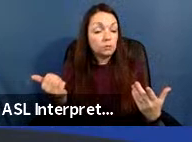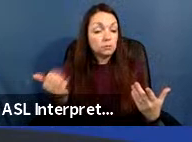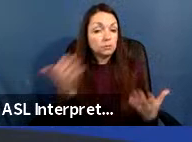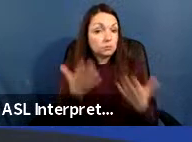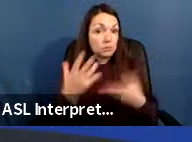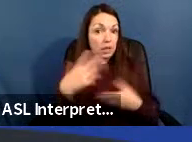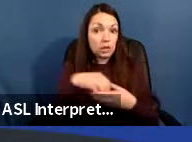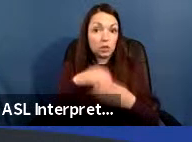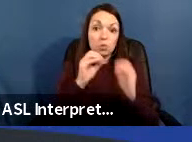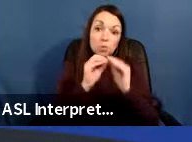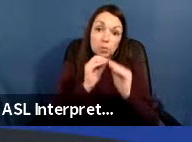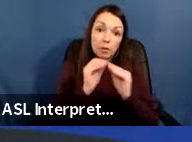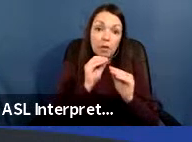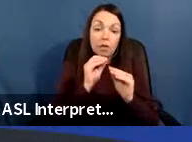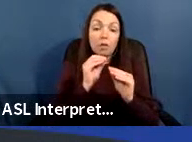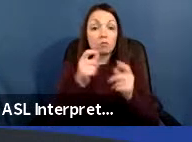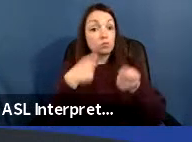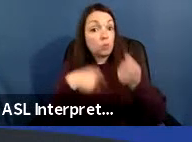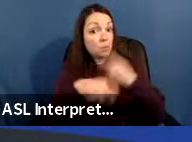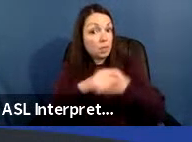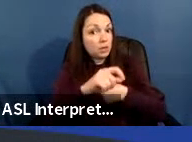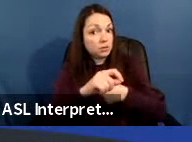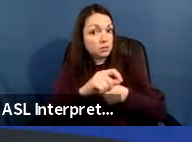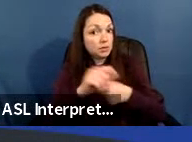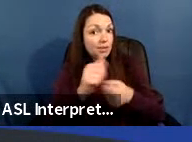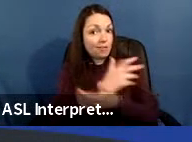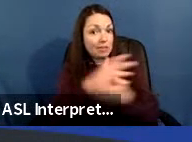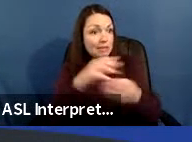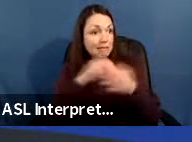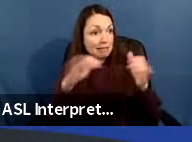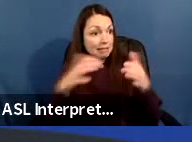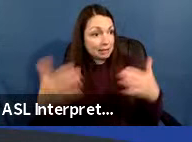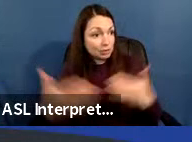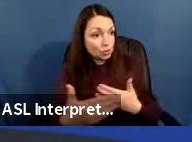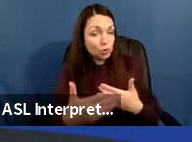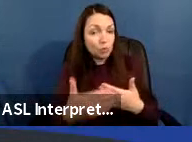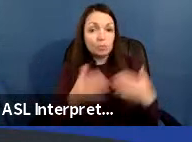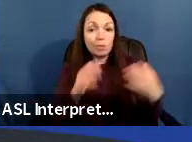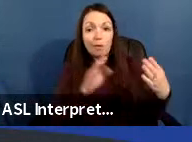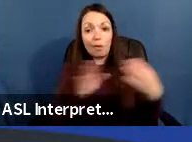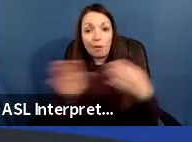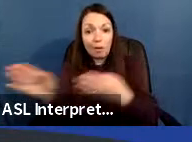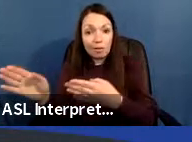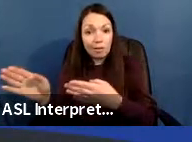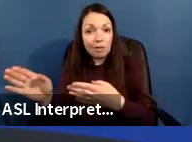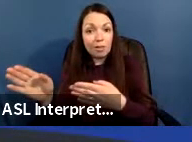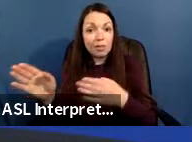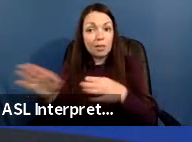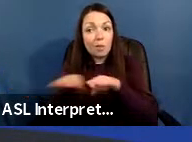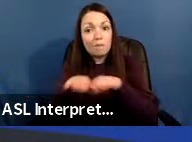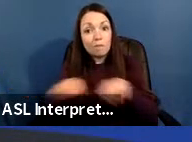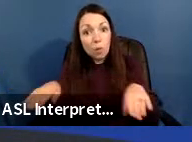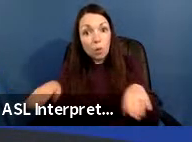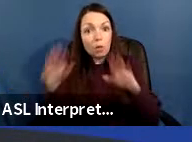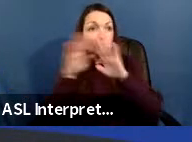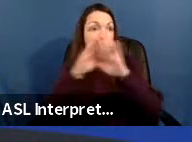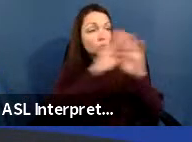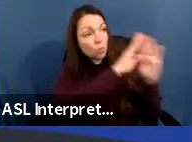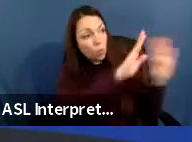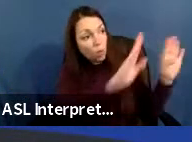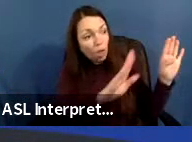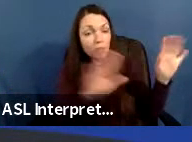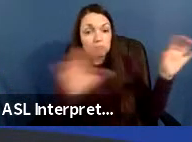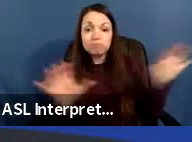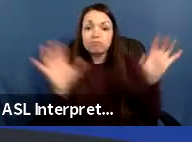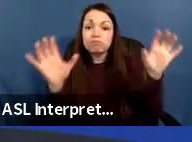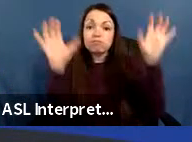replacing all of the finishes in an entire classroom, the corridors. Each school's needs are different